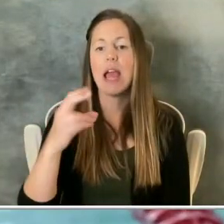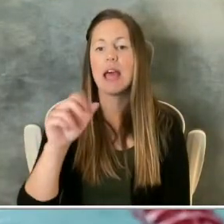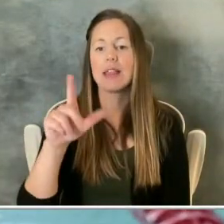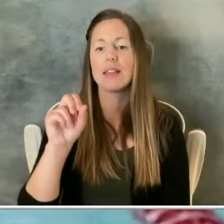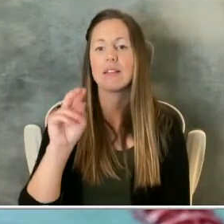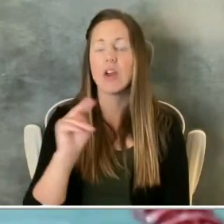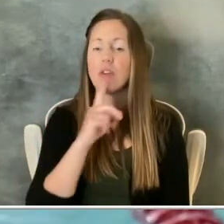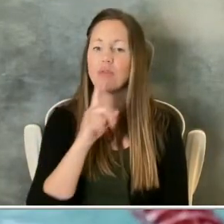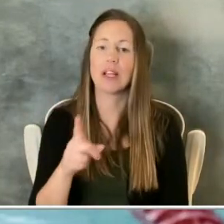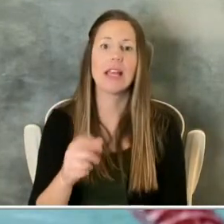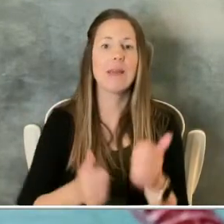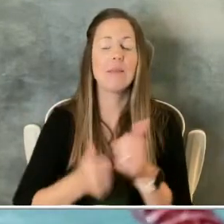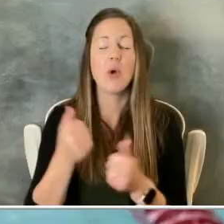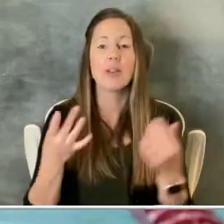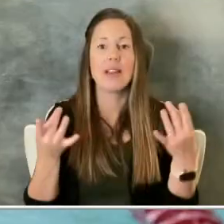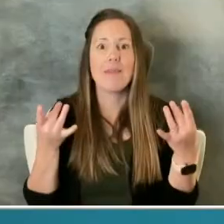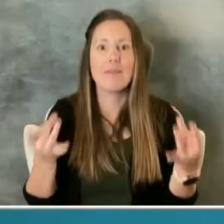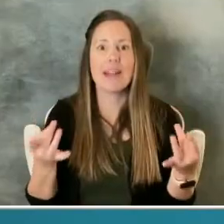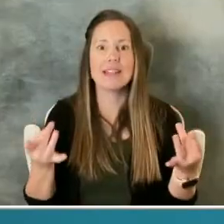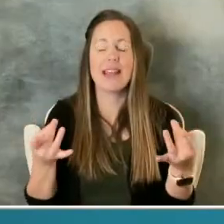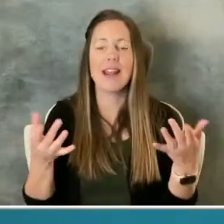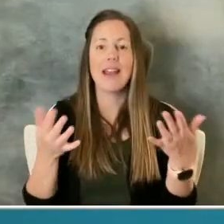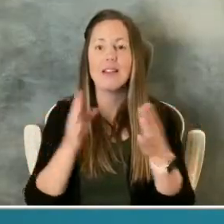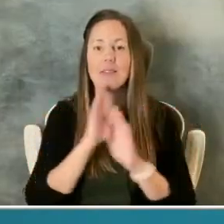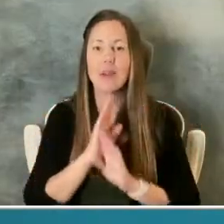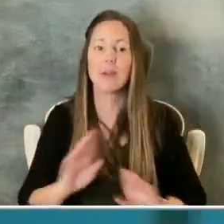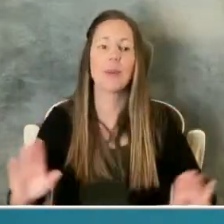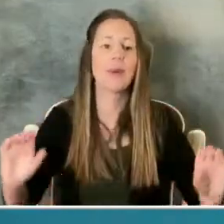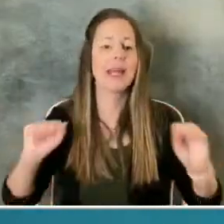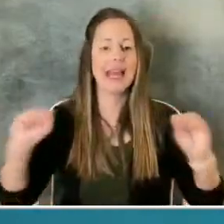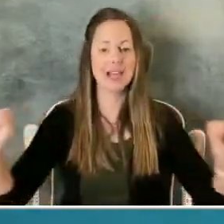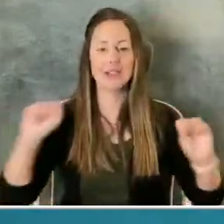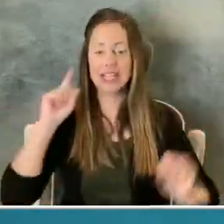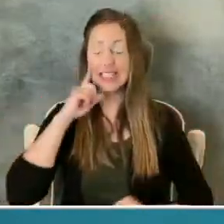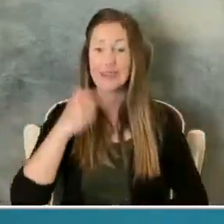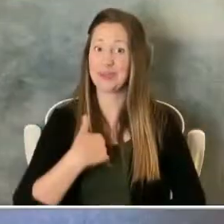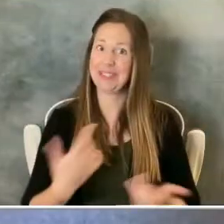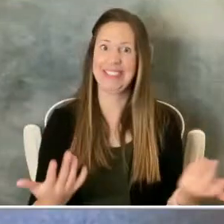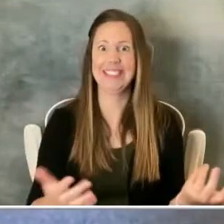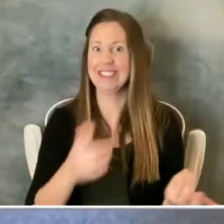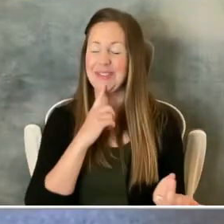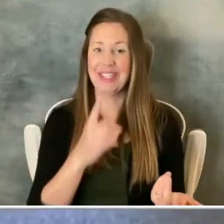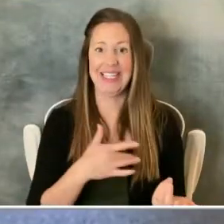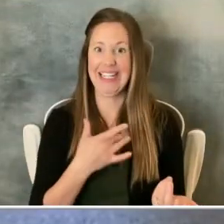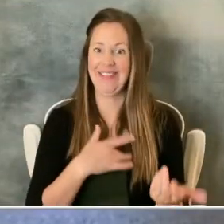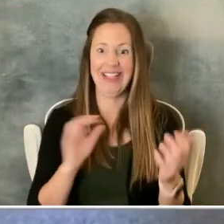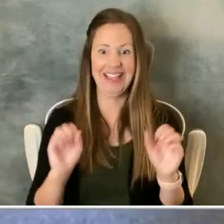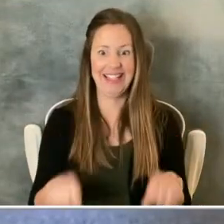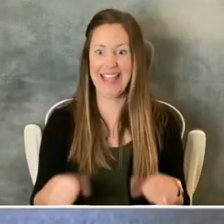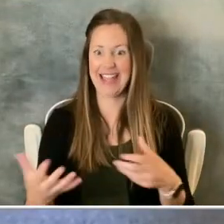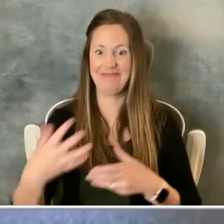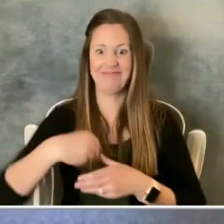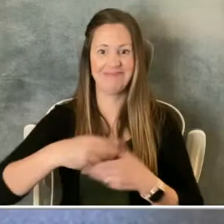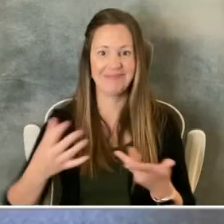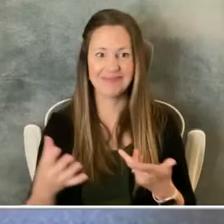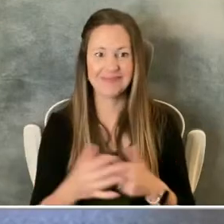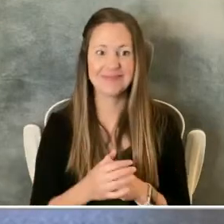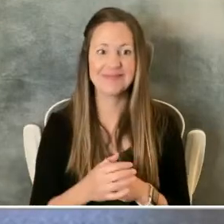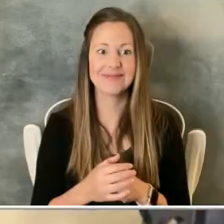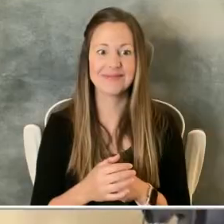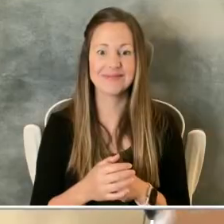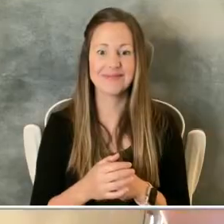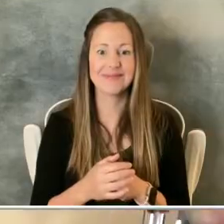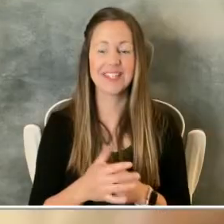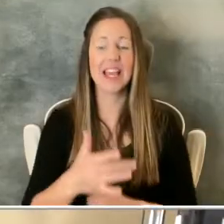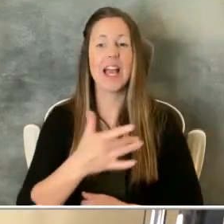meditative exercises that I feel humans can do. And advanced heart failure and transplant